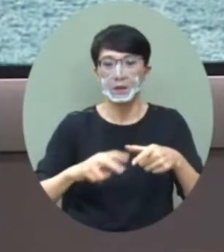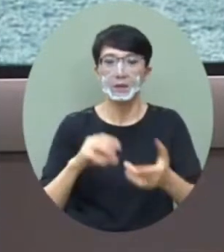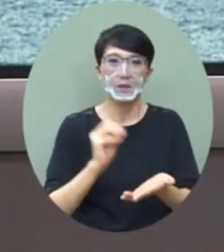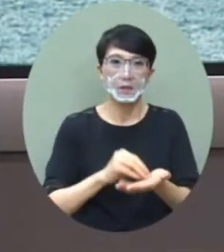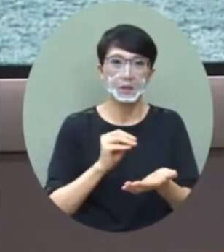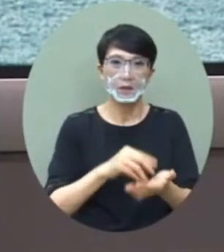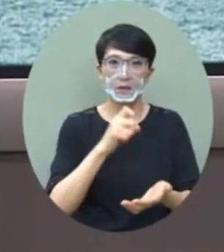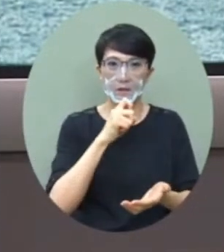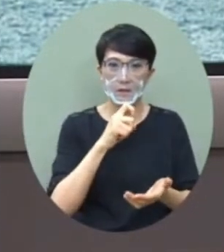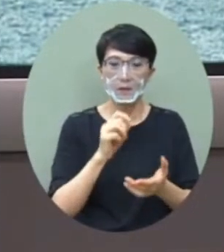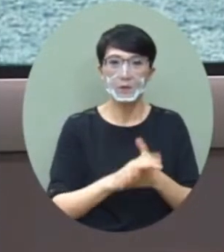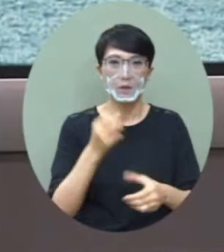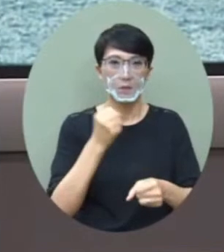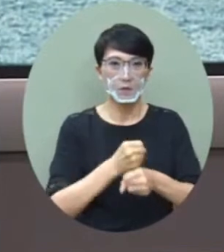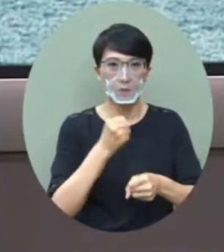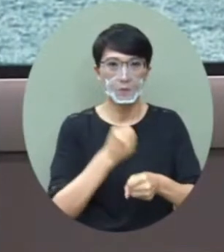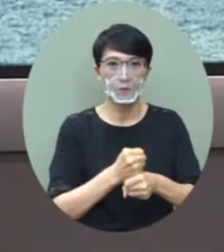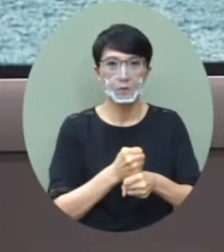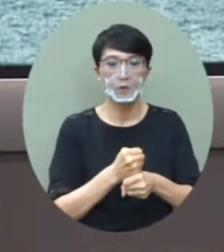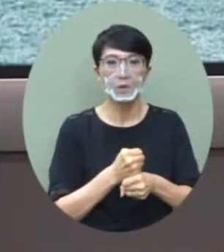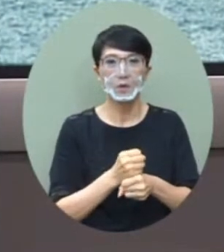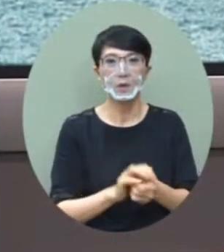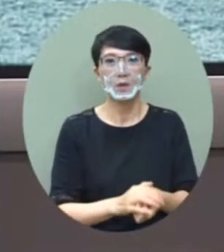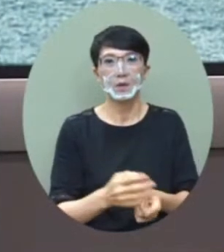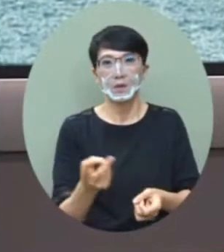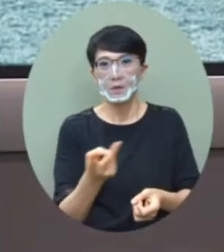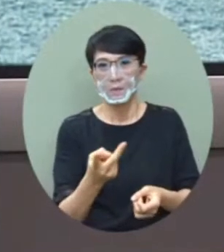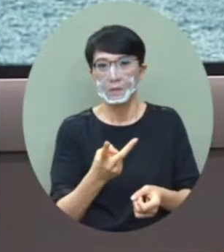Dr. Lau can